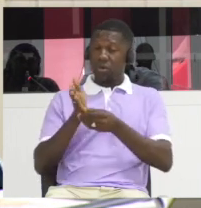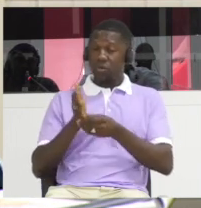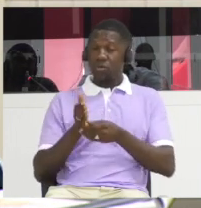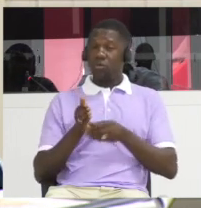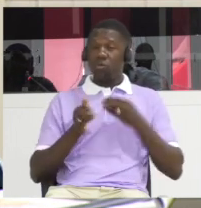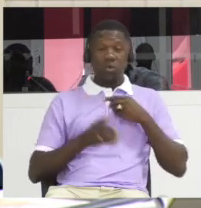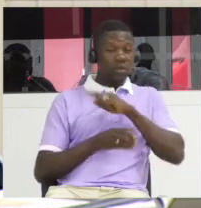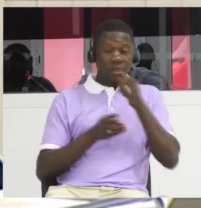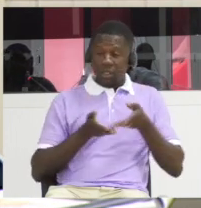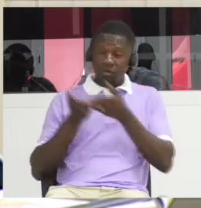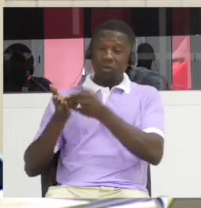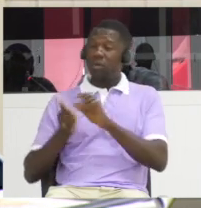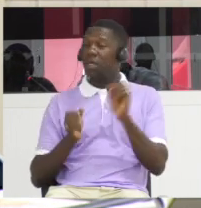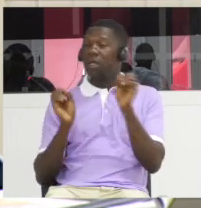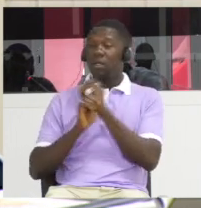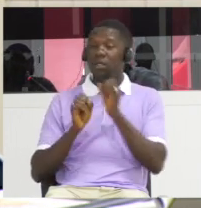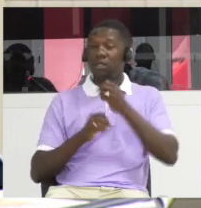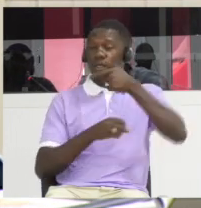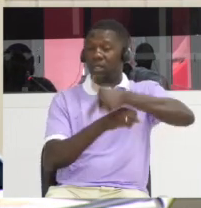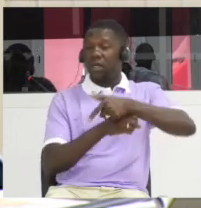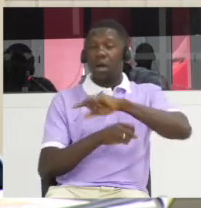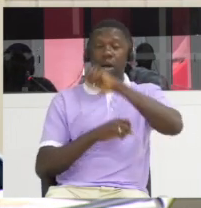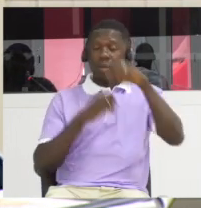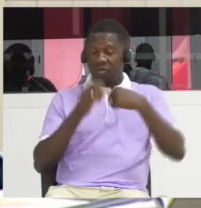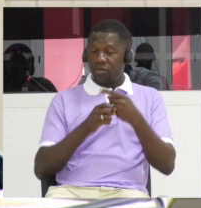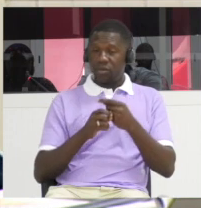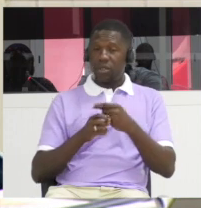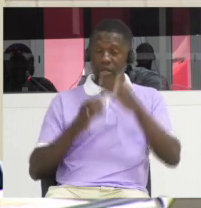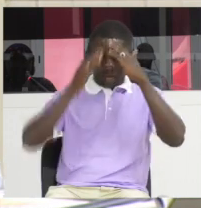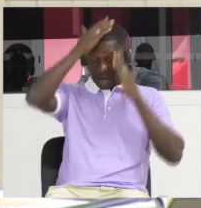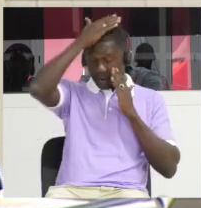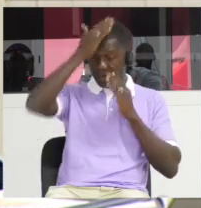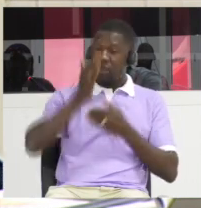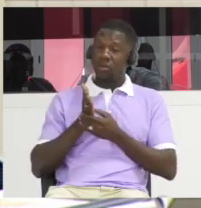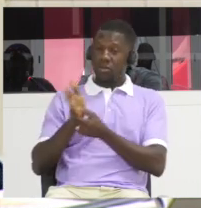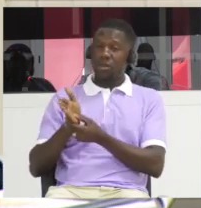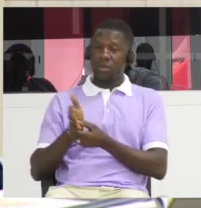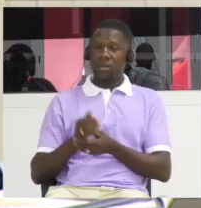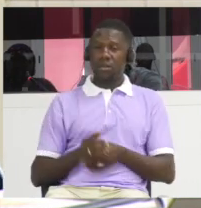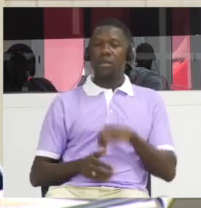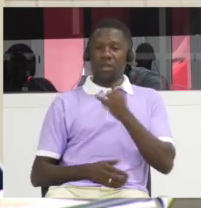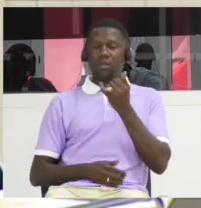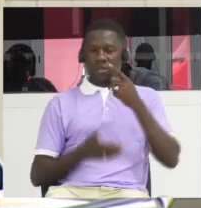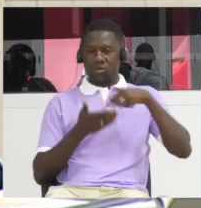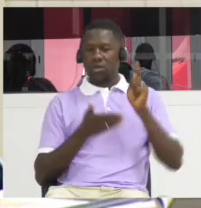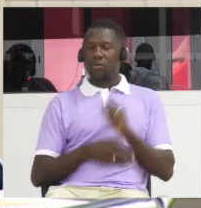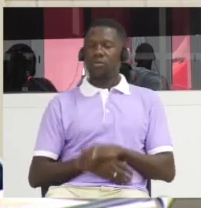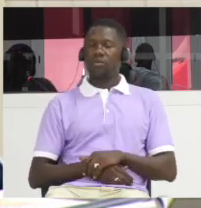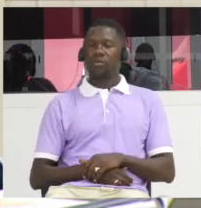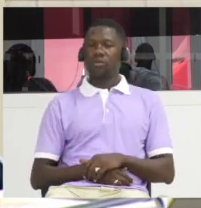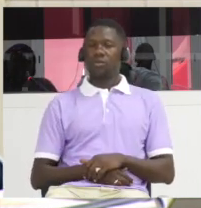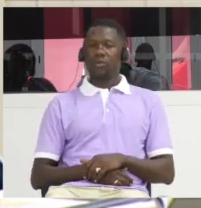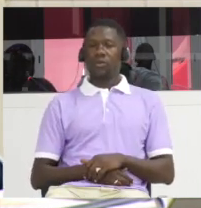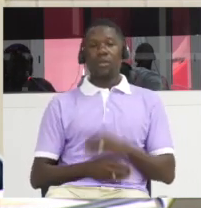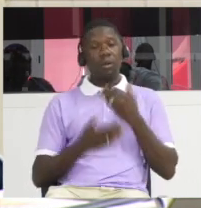was given to any Nigerian apart from the army commander. Yeah, that's correct. Could